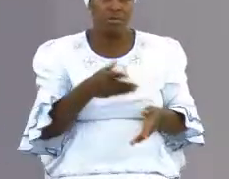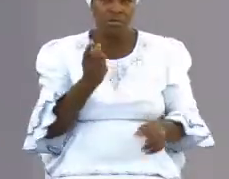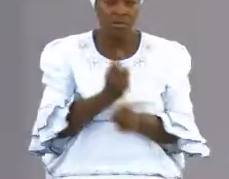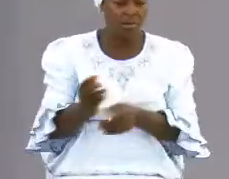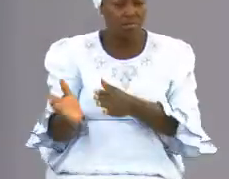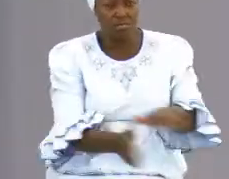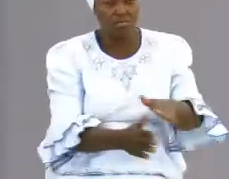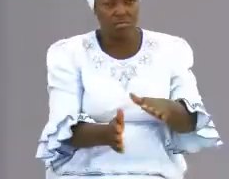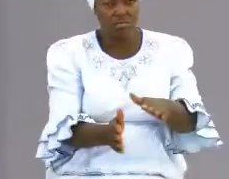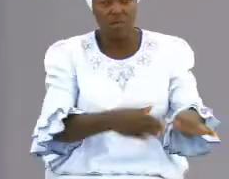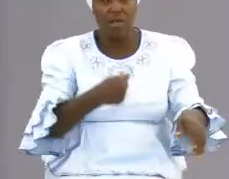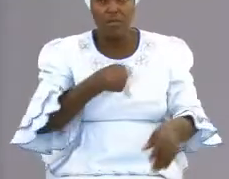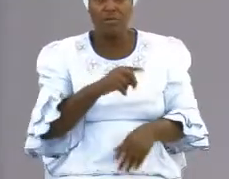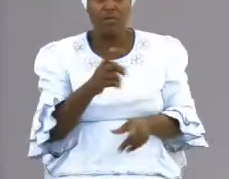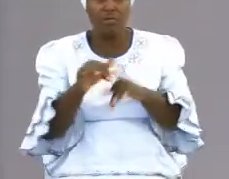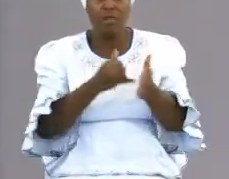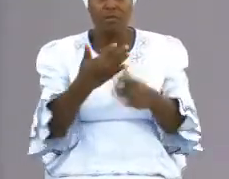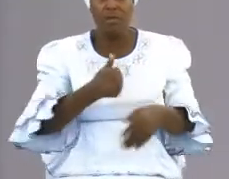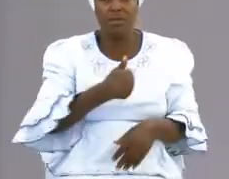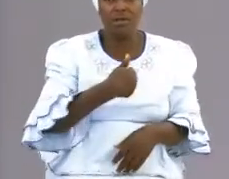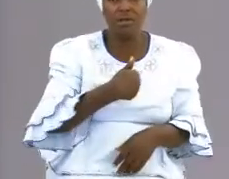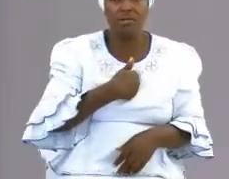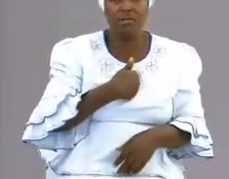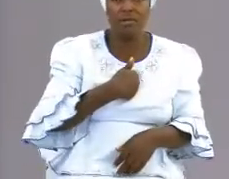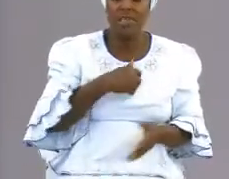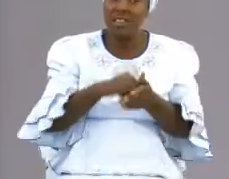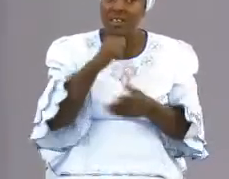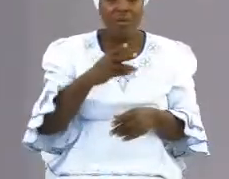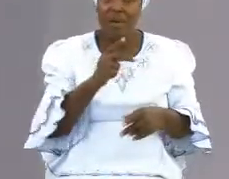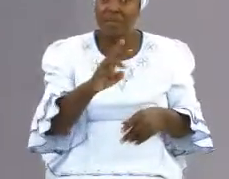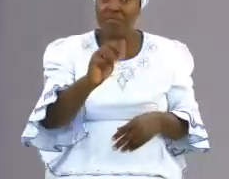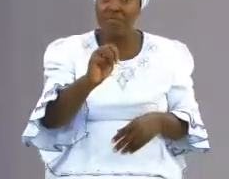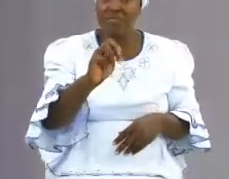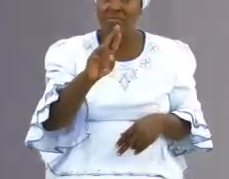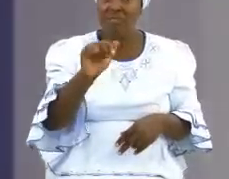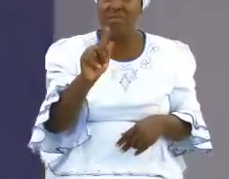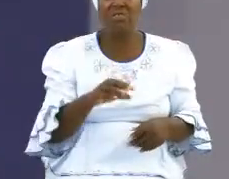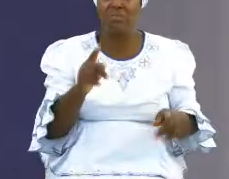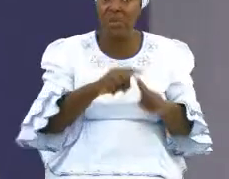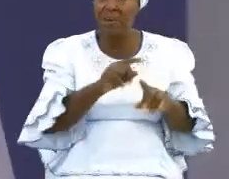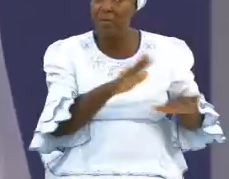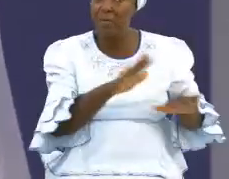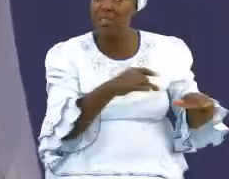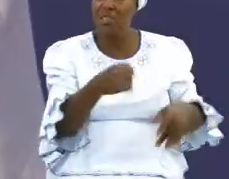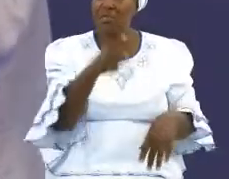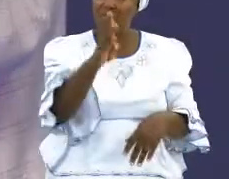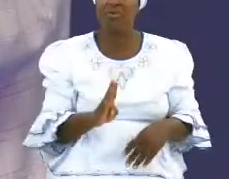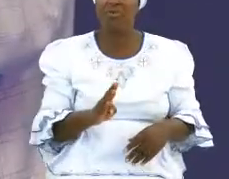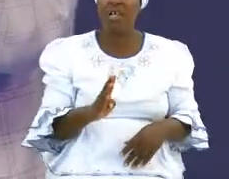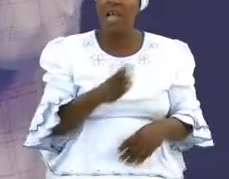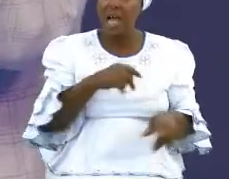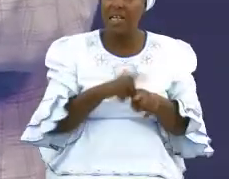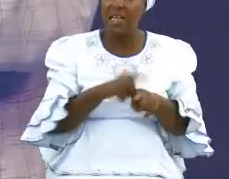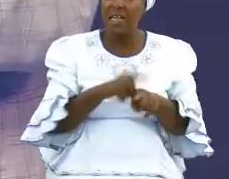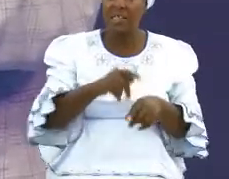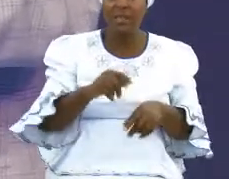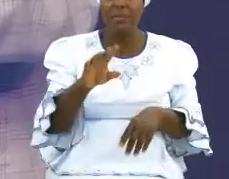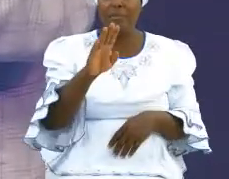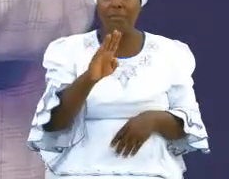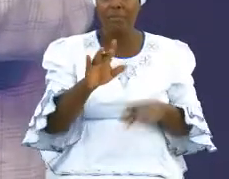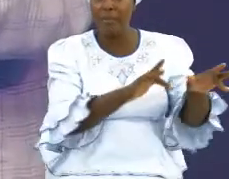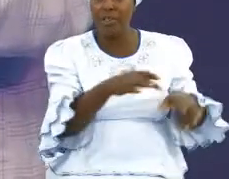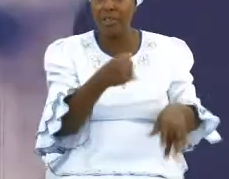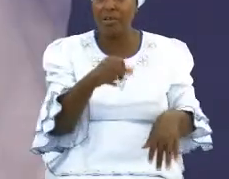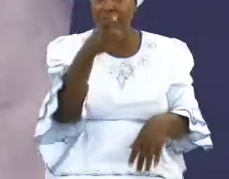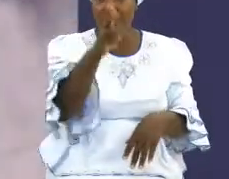It's not by marriage. Is the mercy of God. And as the mercy of God comes today, coming through